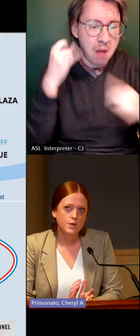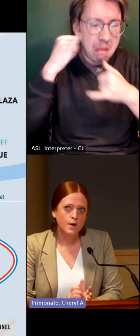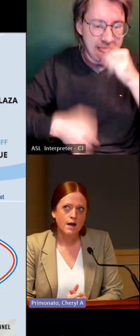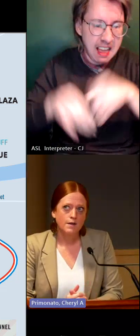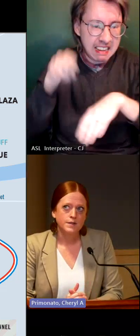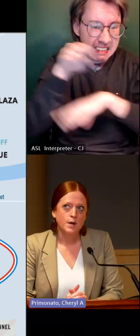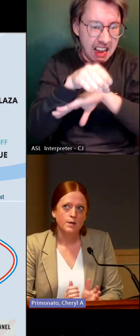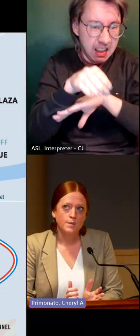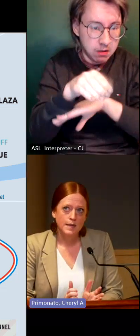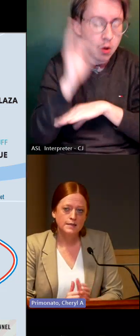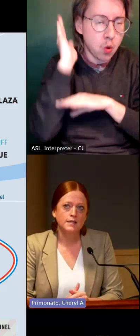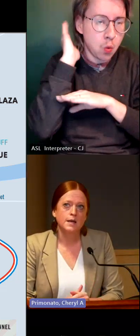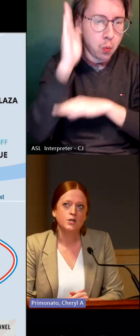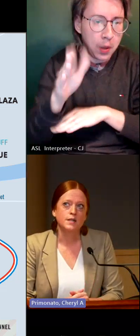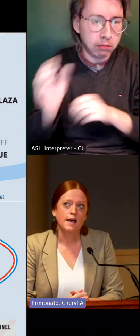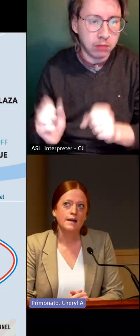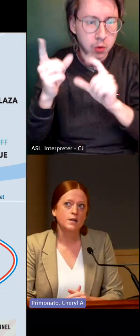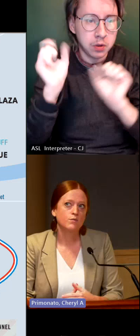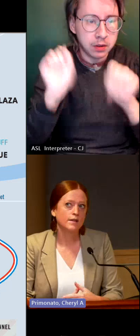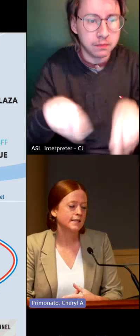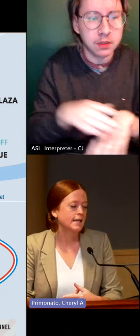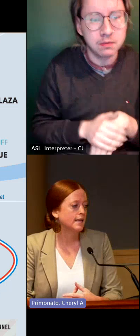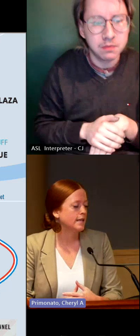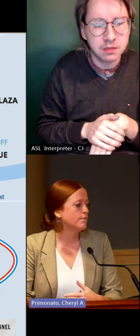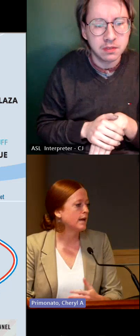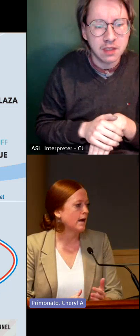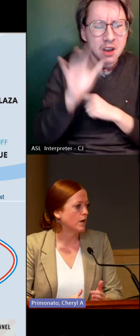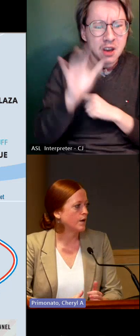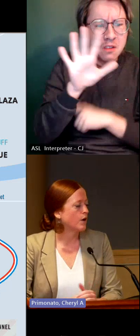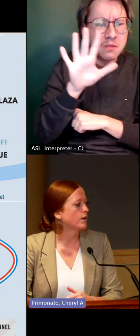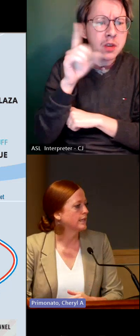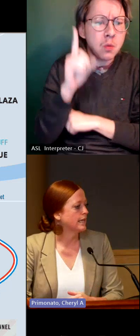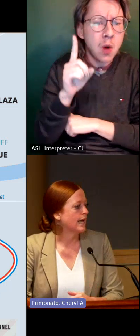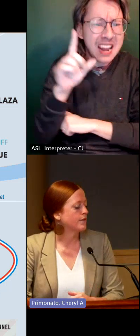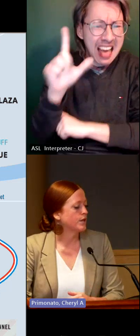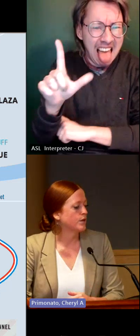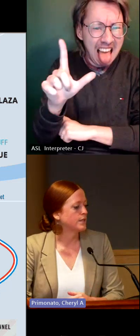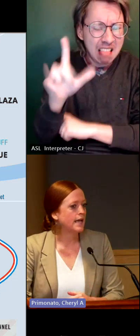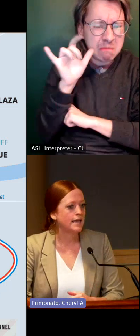The 51L is probably the biggest exception to that. It runs inbound on